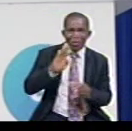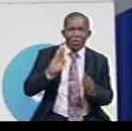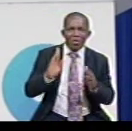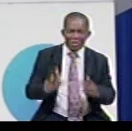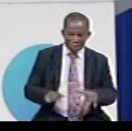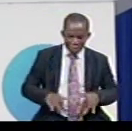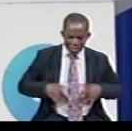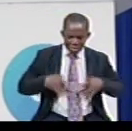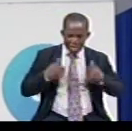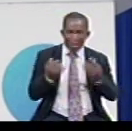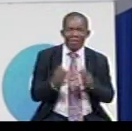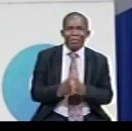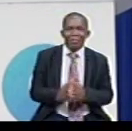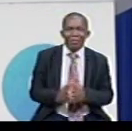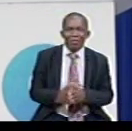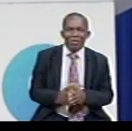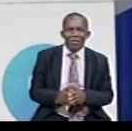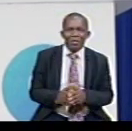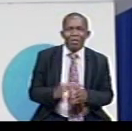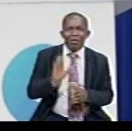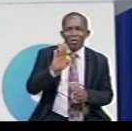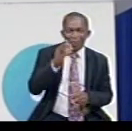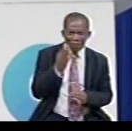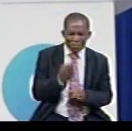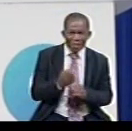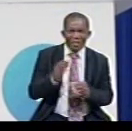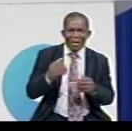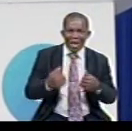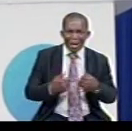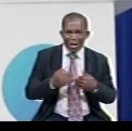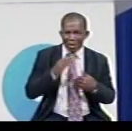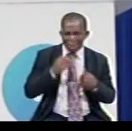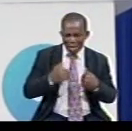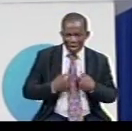Your faith has been stirred up as you heard the word of God.